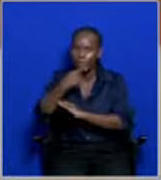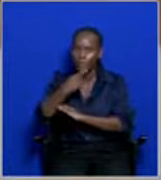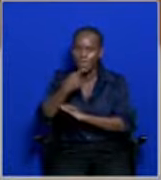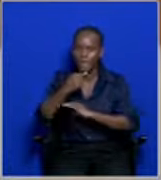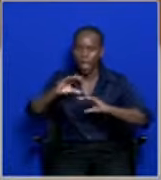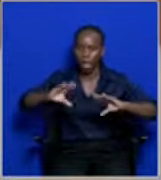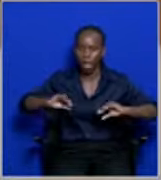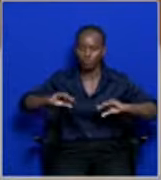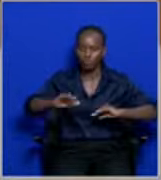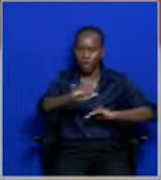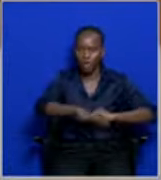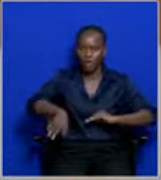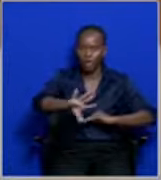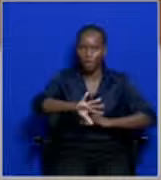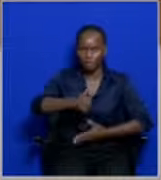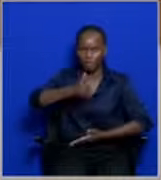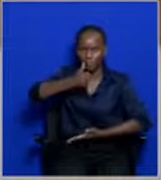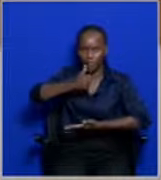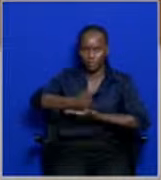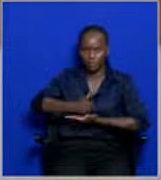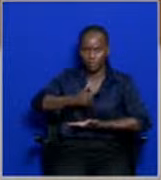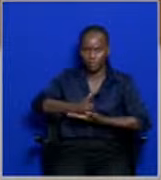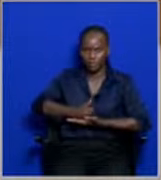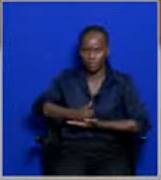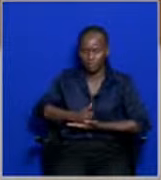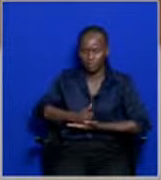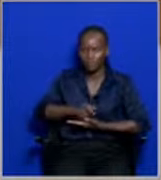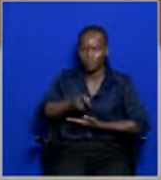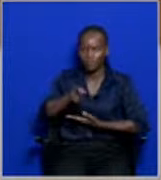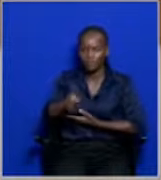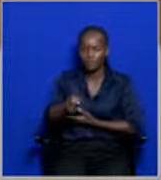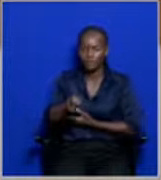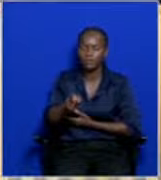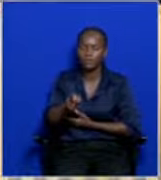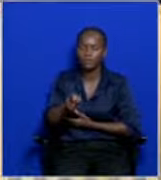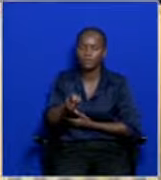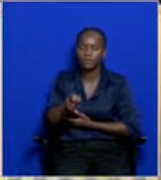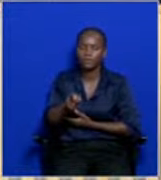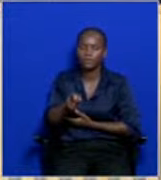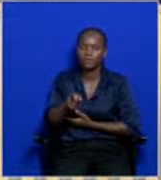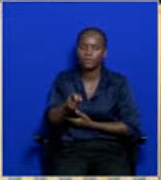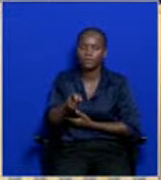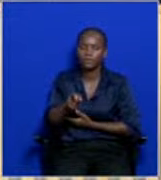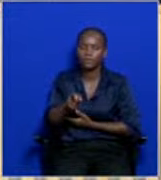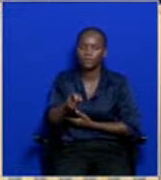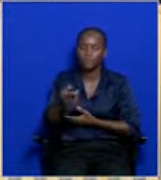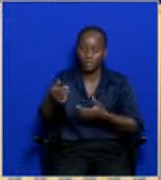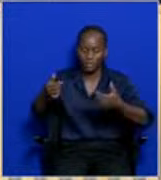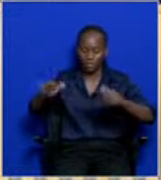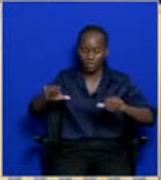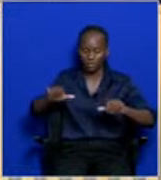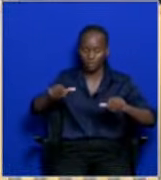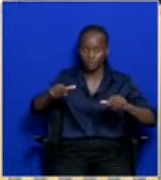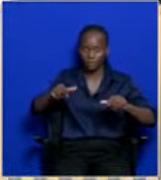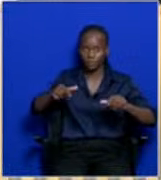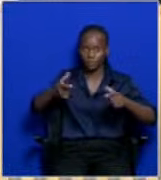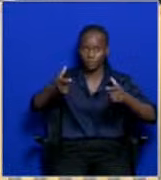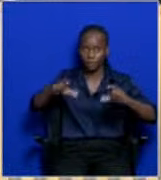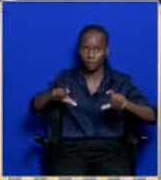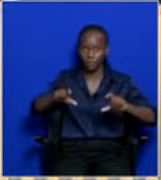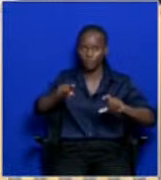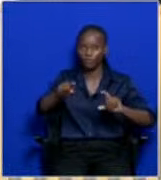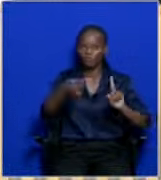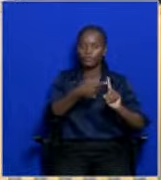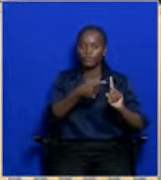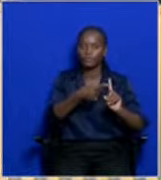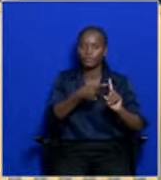And if we skip that to the next paragraph, he states Constable Stolz and Constable Mackenzie